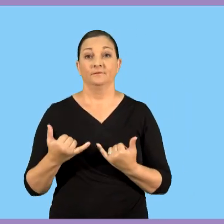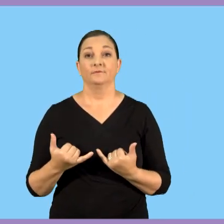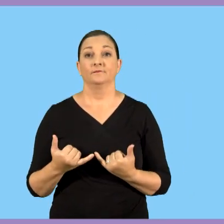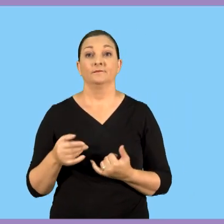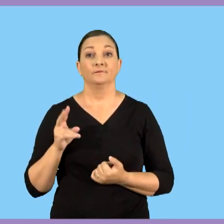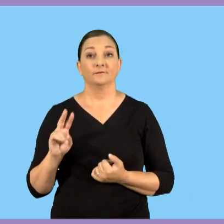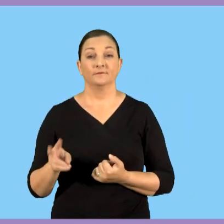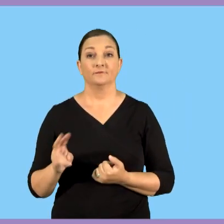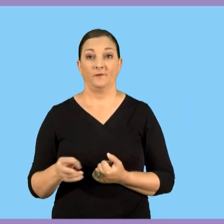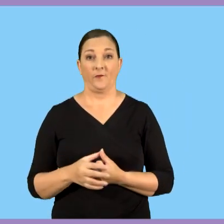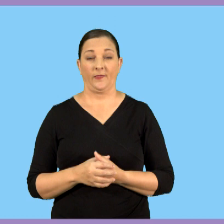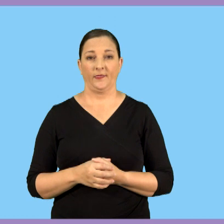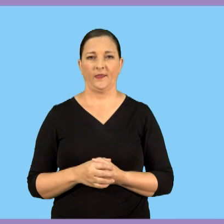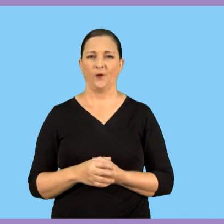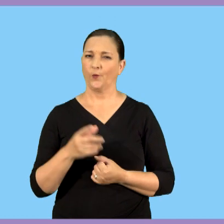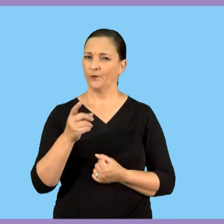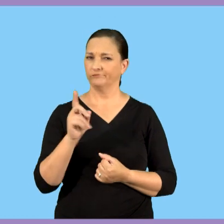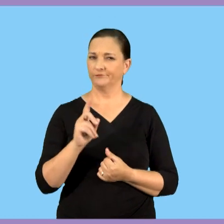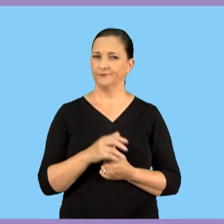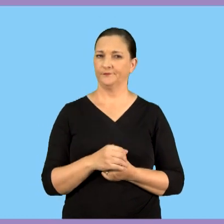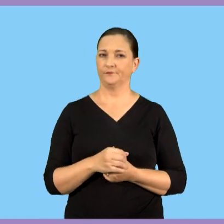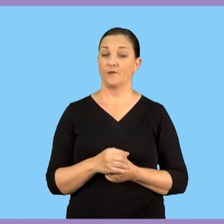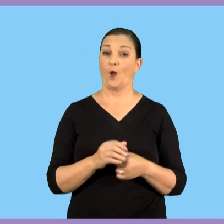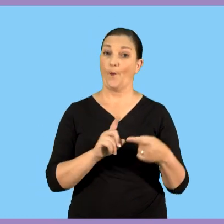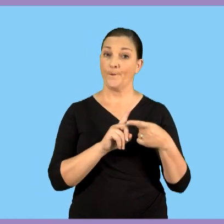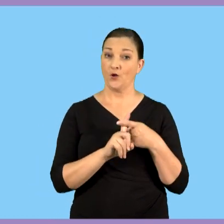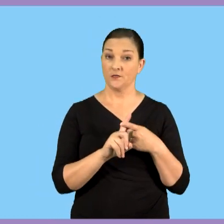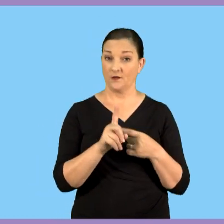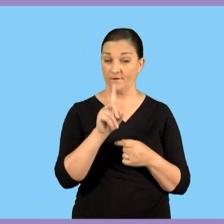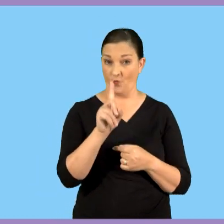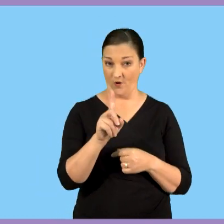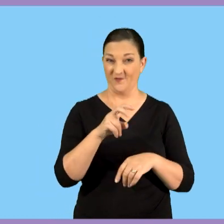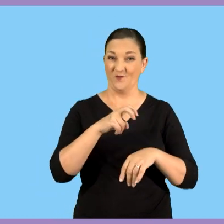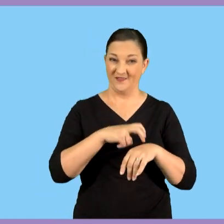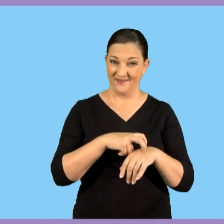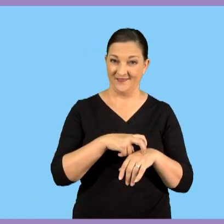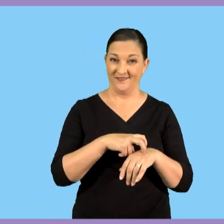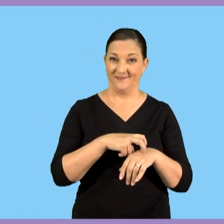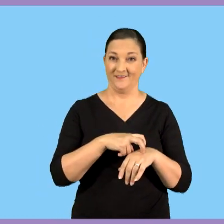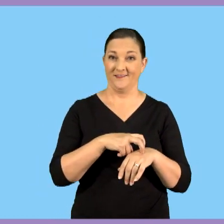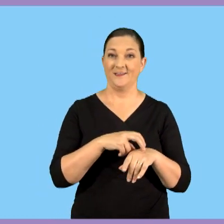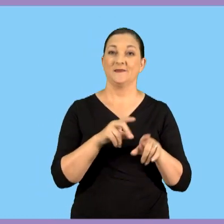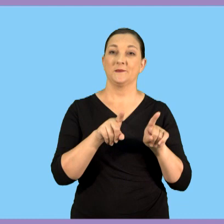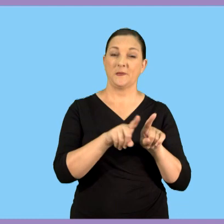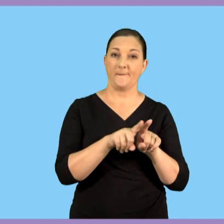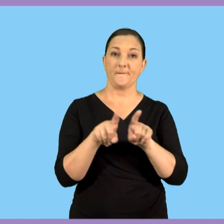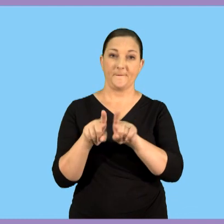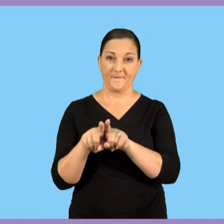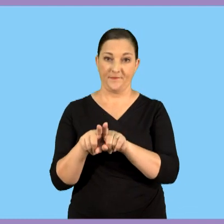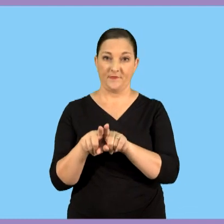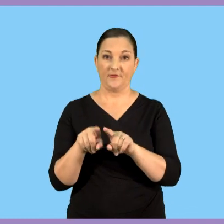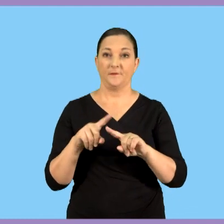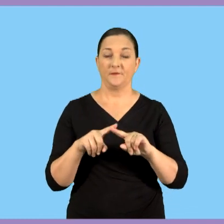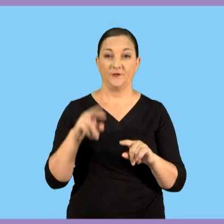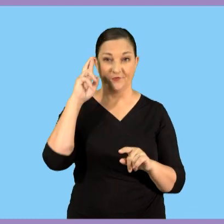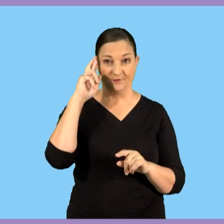So again, to get a positive 1, the signs must be the same. So remember with that example, the